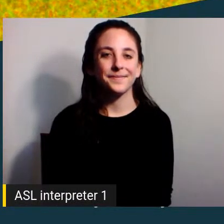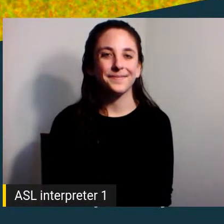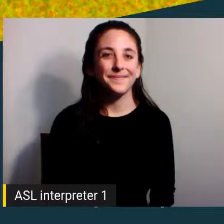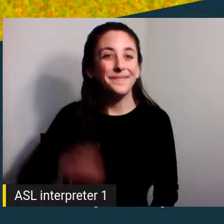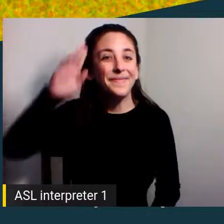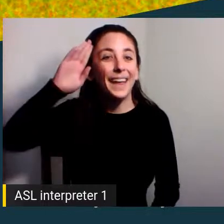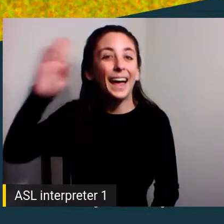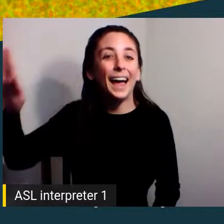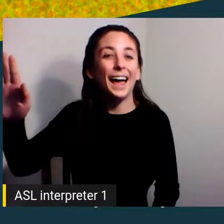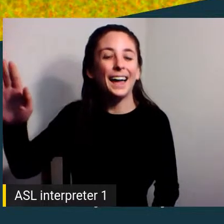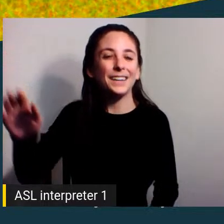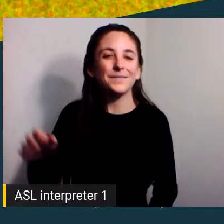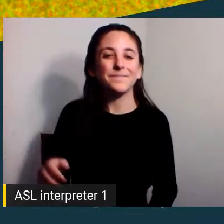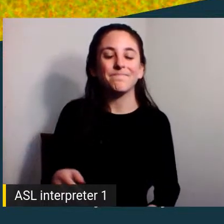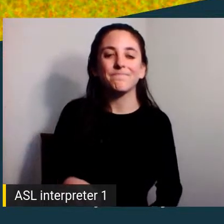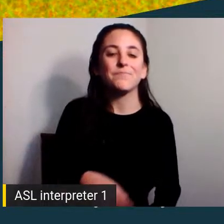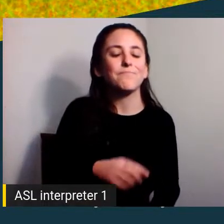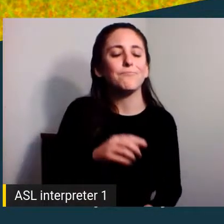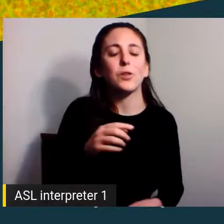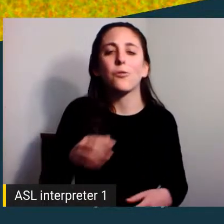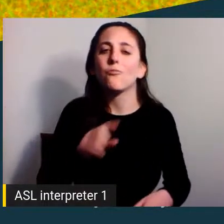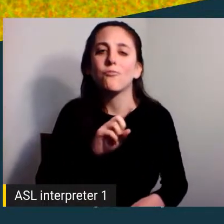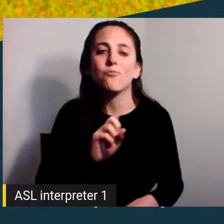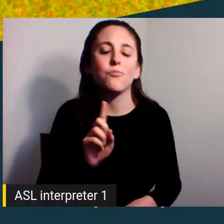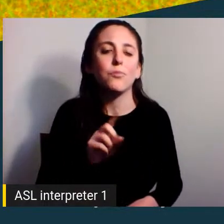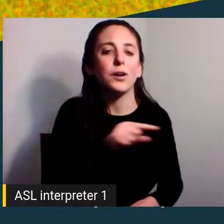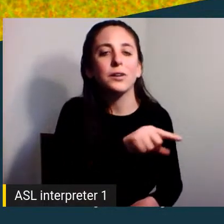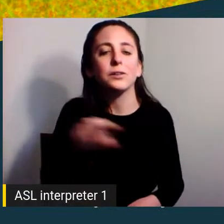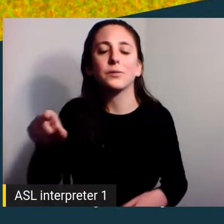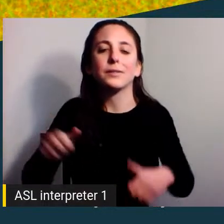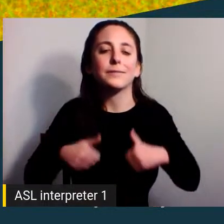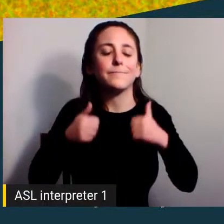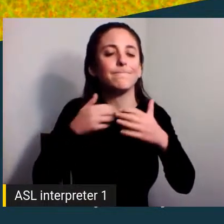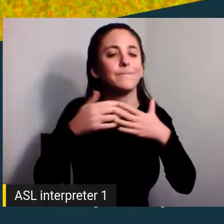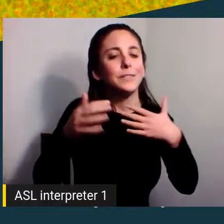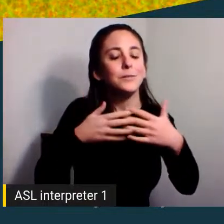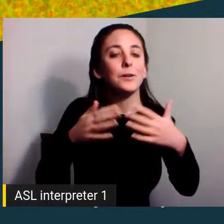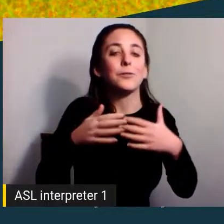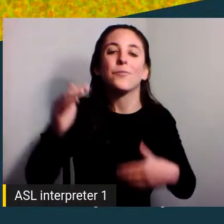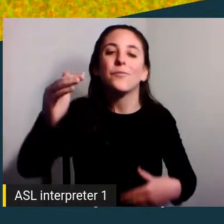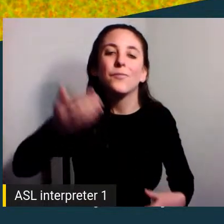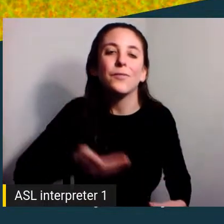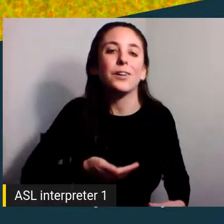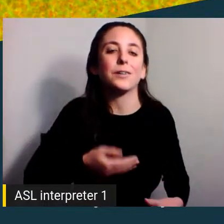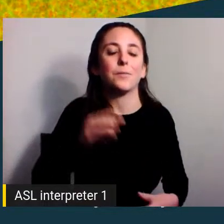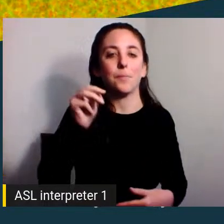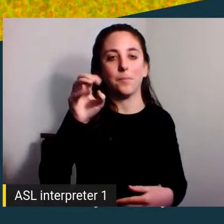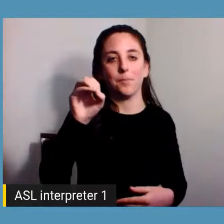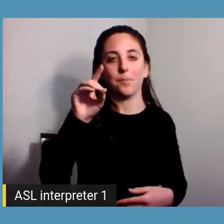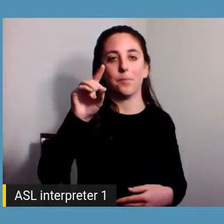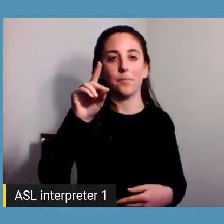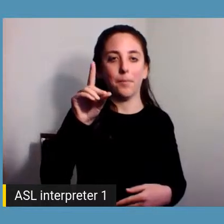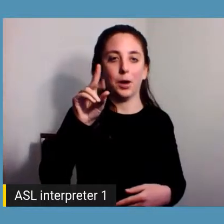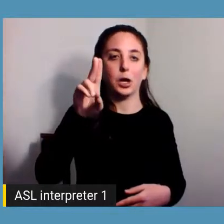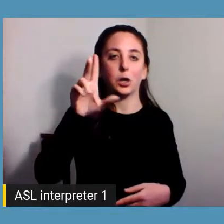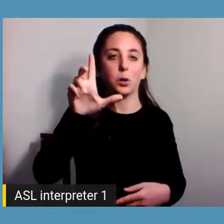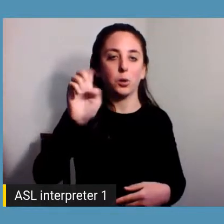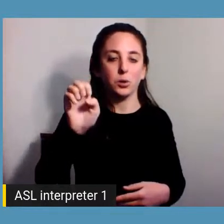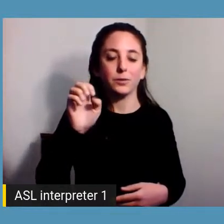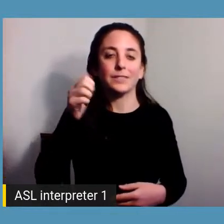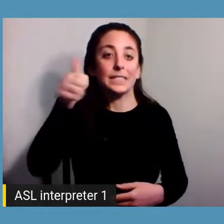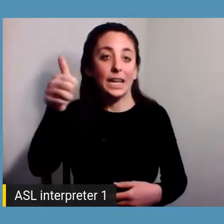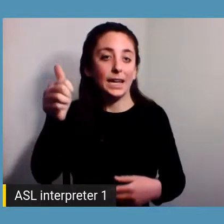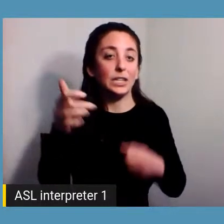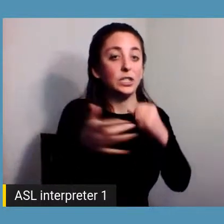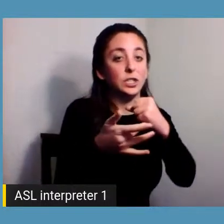Hello, everyone, wherever you are, and welcome to the Digital Empowerment Project, Module 10, on digitizing 3D collections in